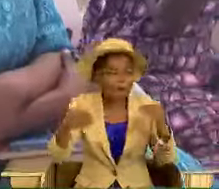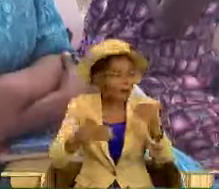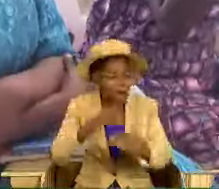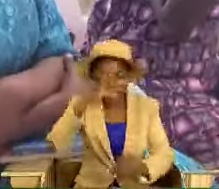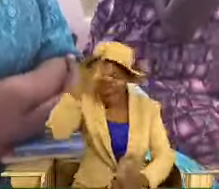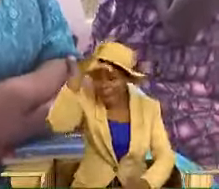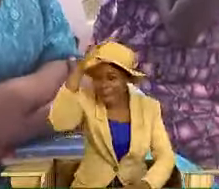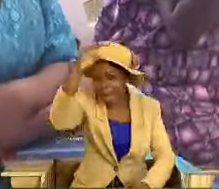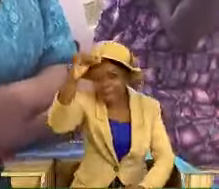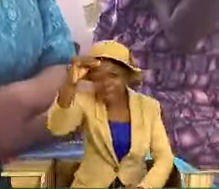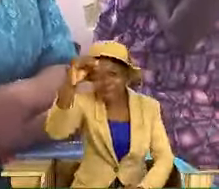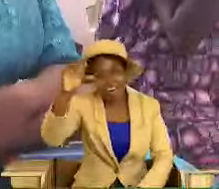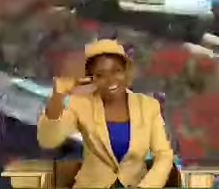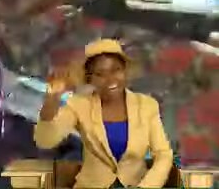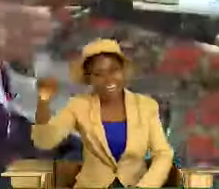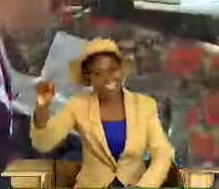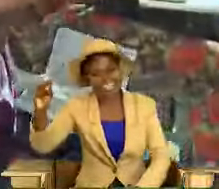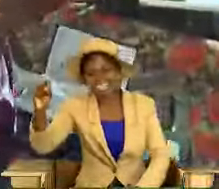boys